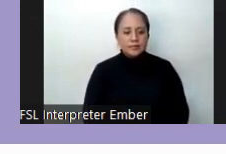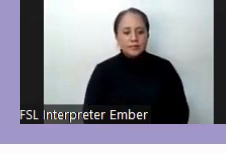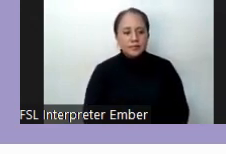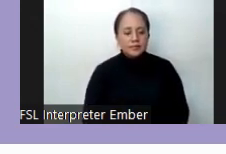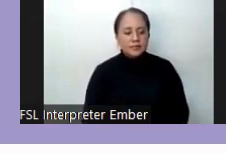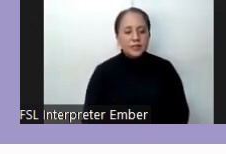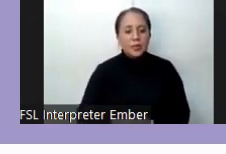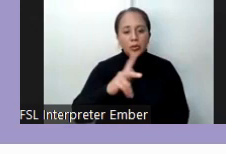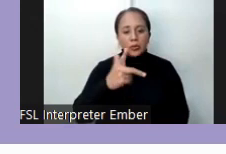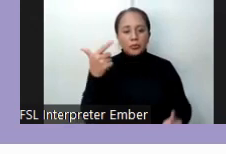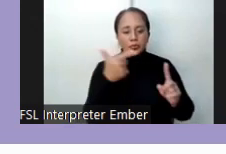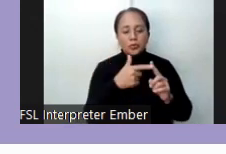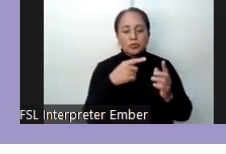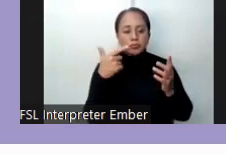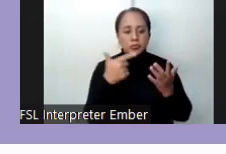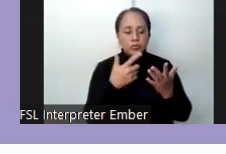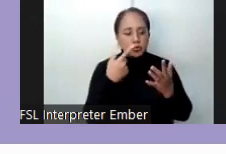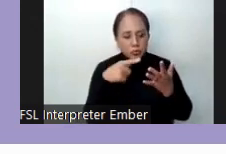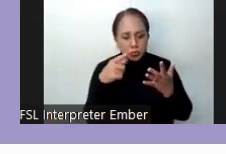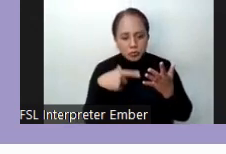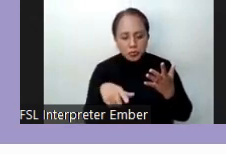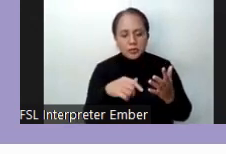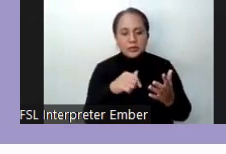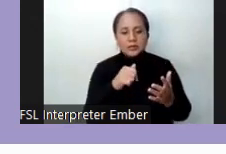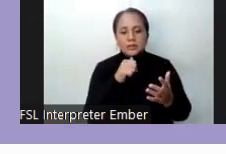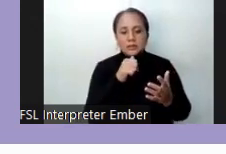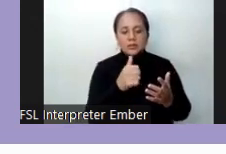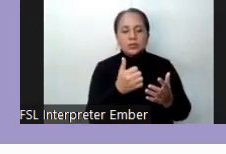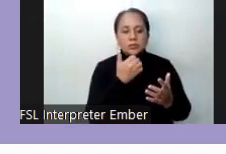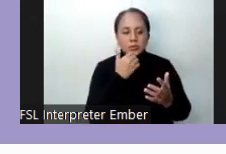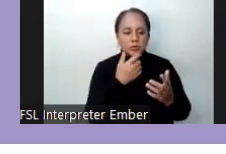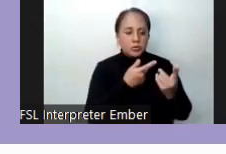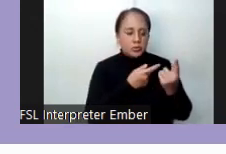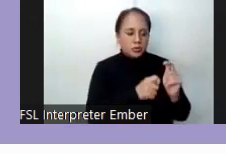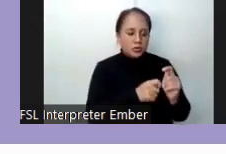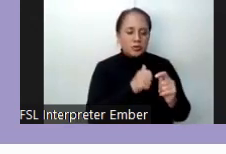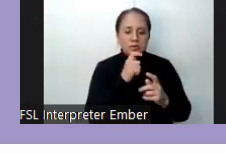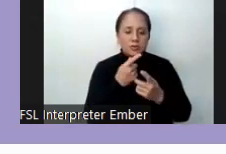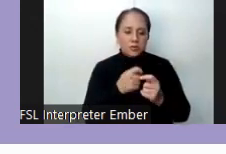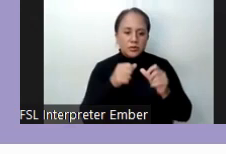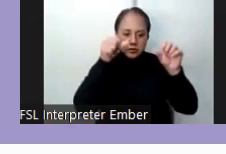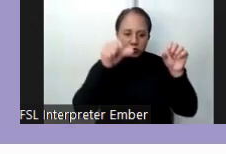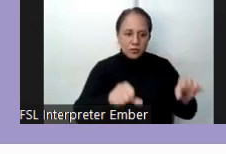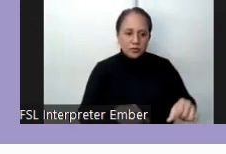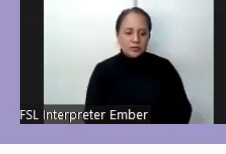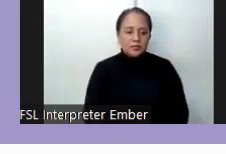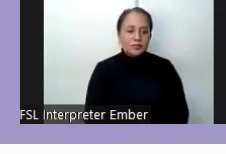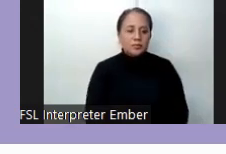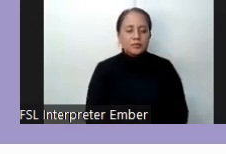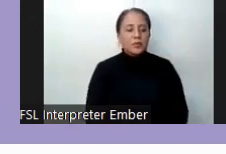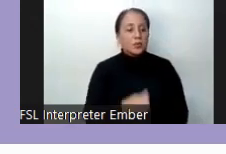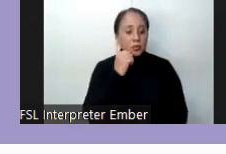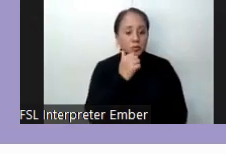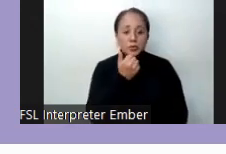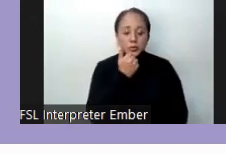The third aim of our study is to investigate incorrect reasons for trusting or not trusting a post. A common mistake